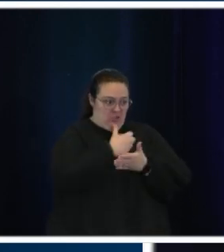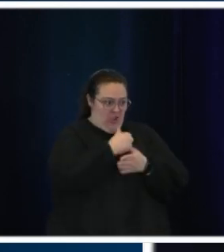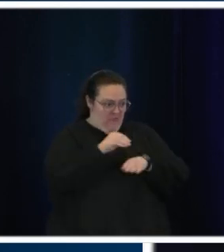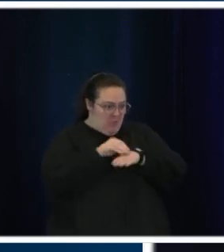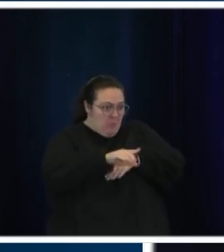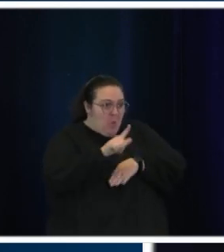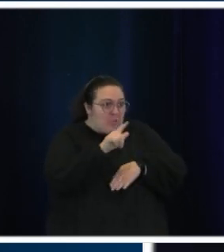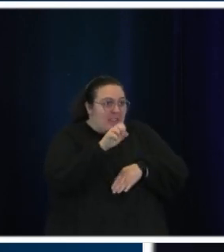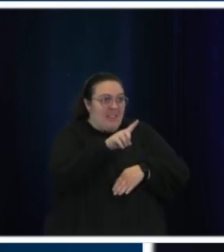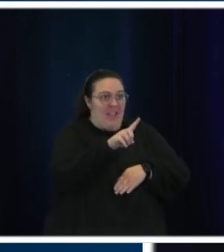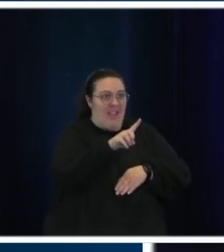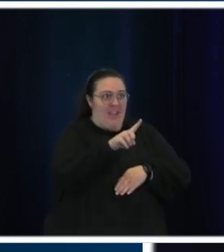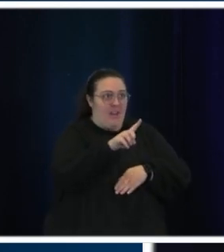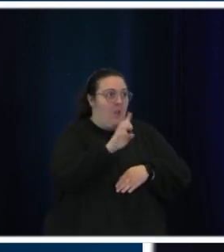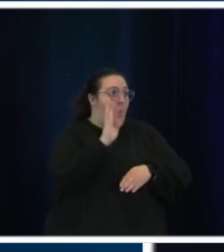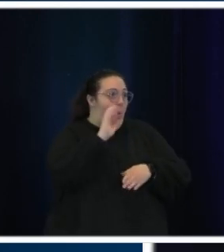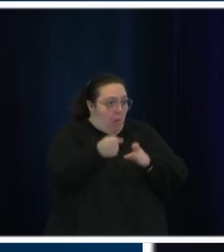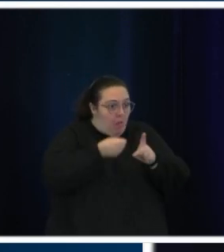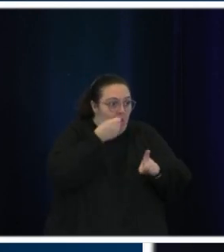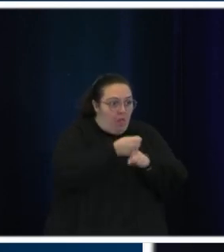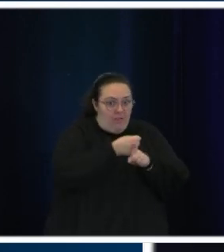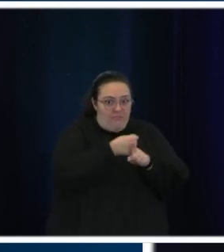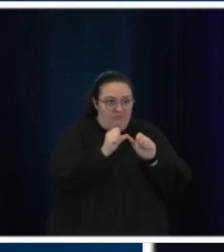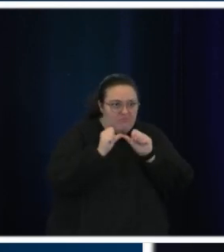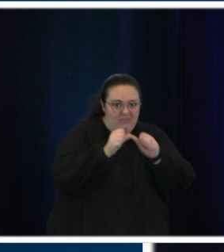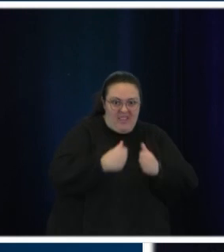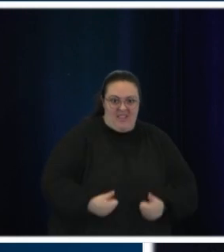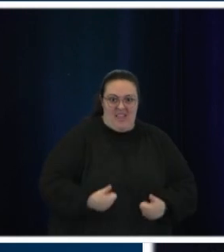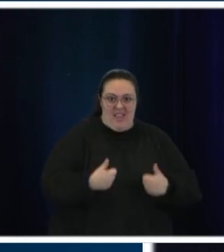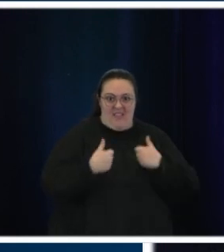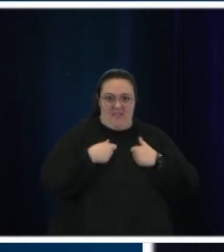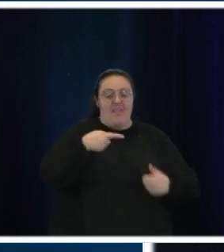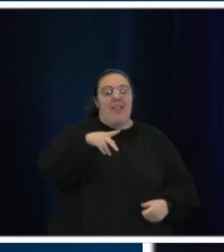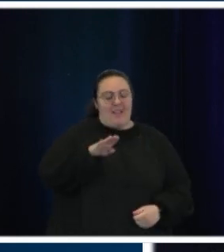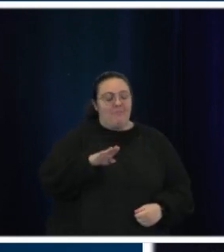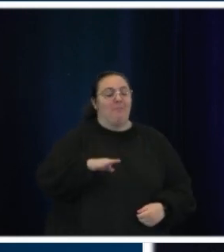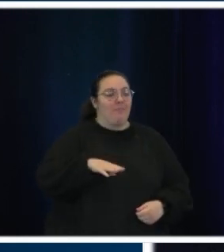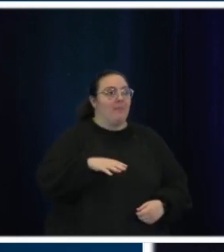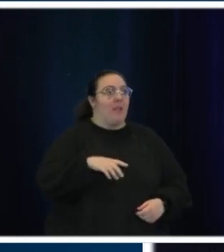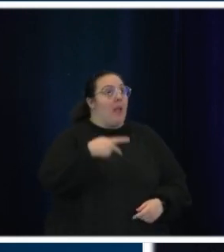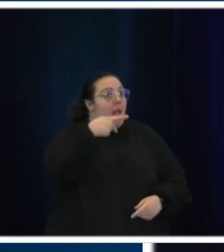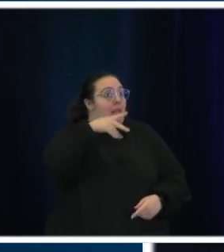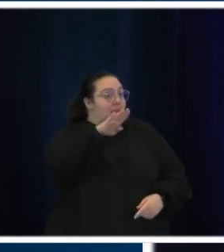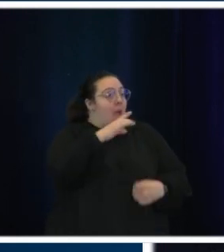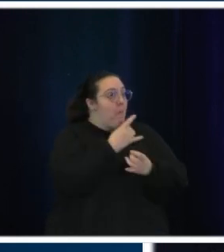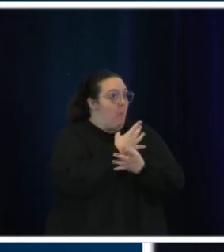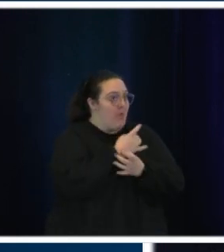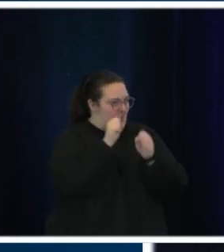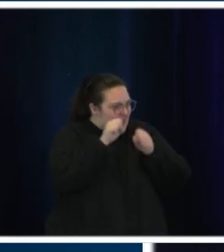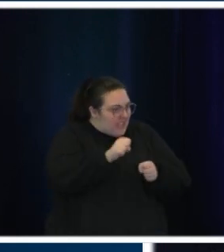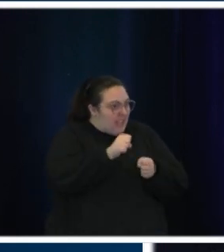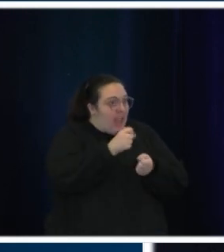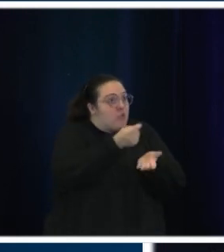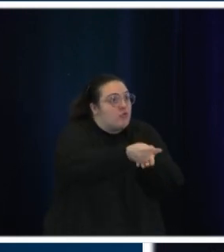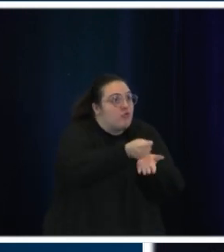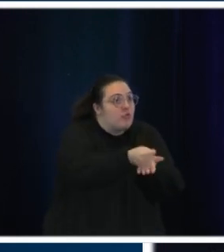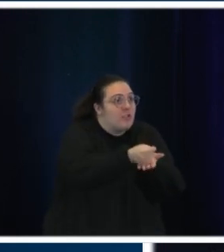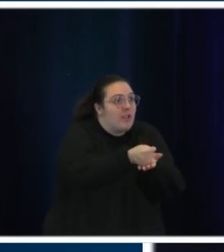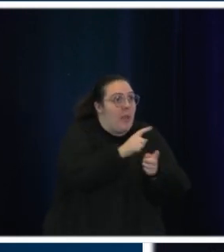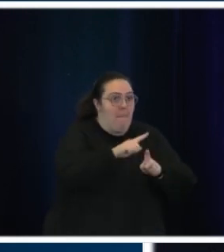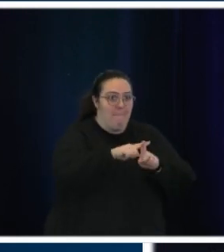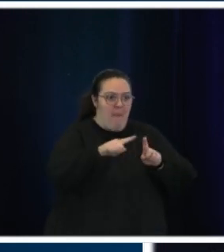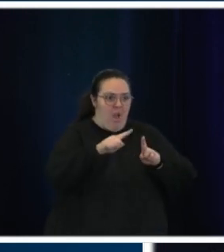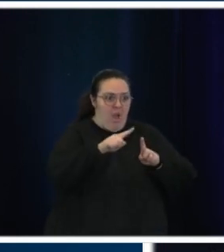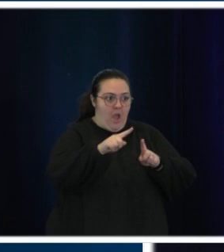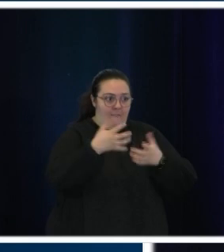have lifelong impacts on them. Yes, lead can be treated. You can treat lead poisoning, but it gets in your